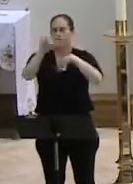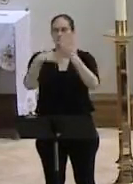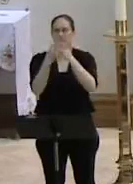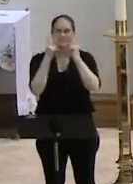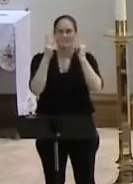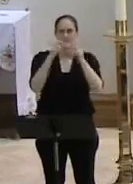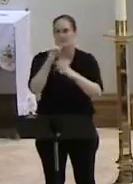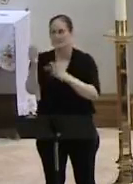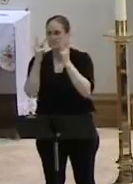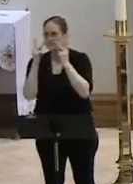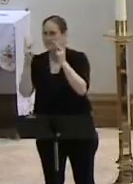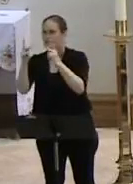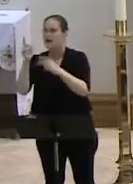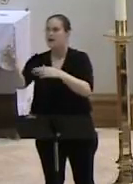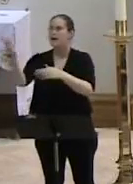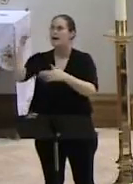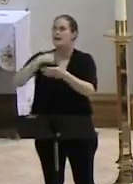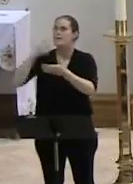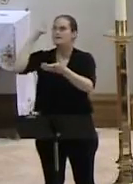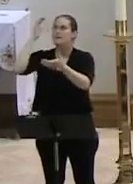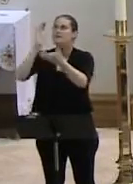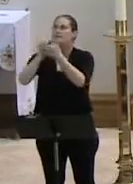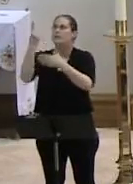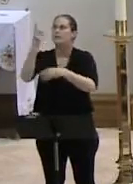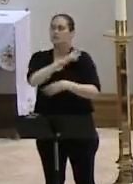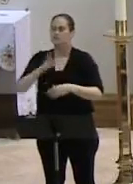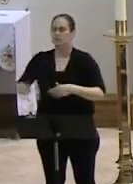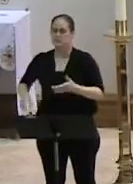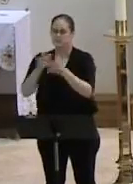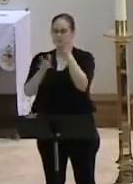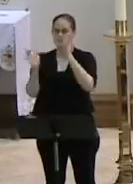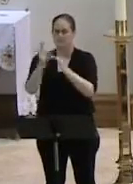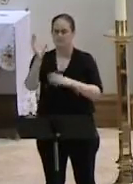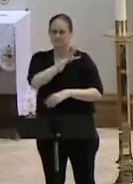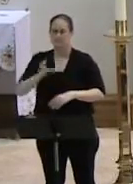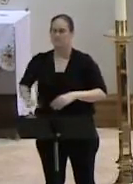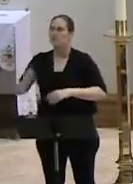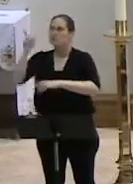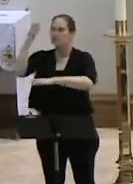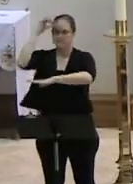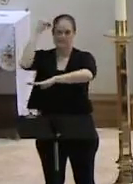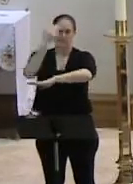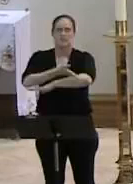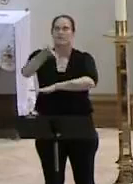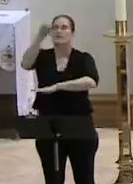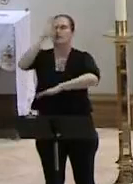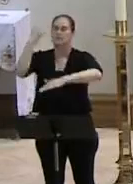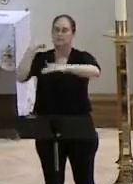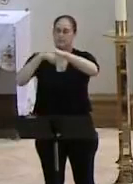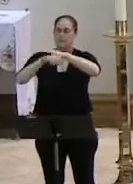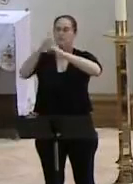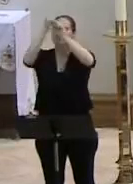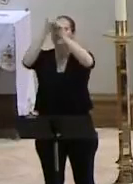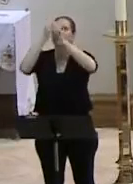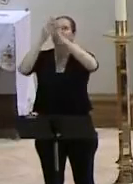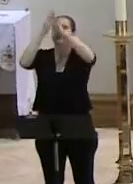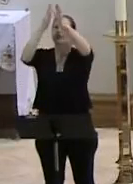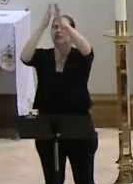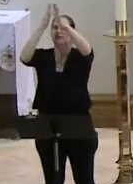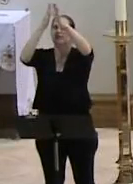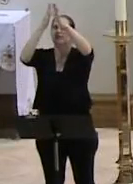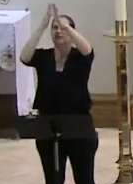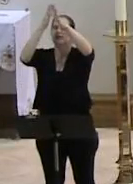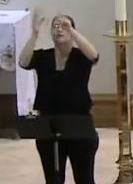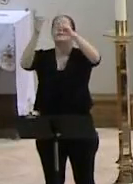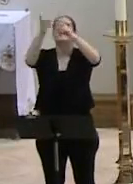invisible. I believe in one Lord, Jesus Christ, the only begotten Son of God, born of the Father before all